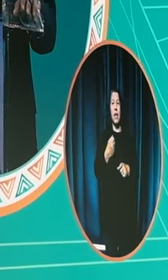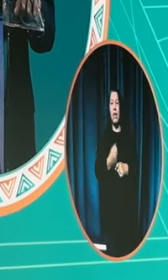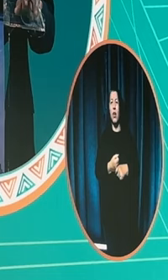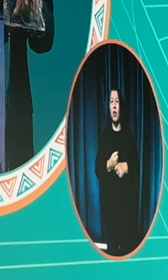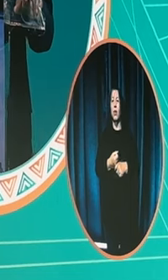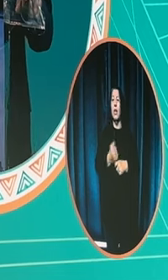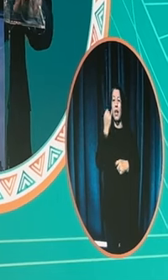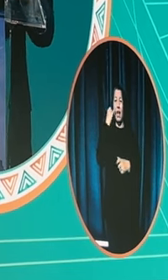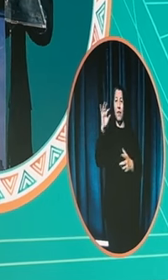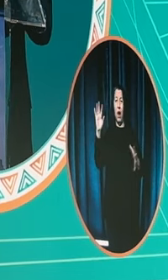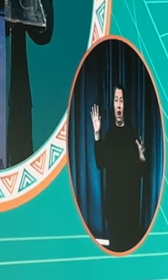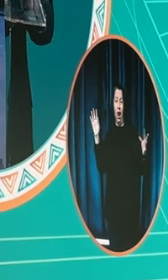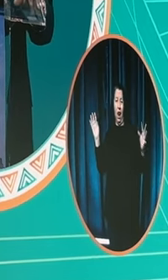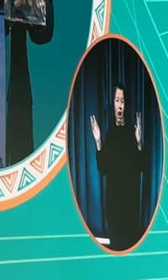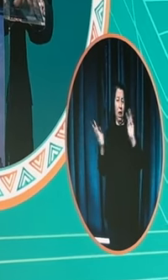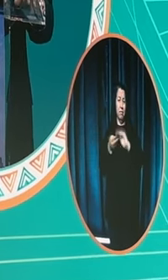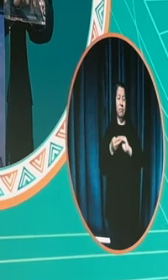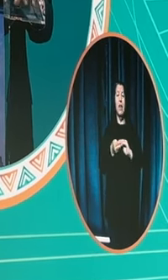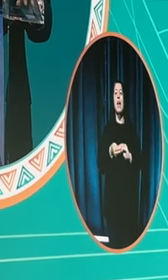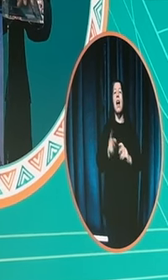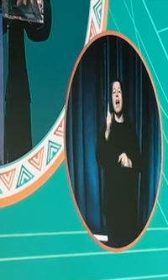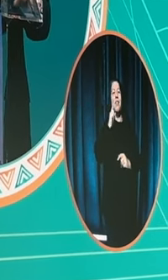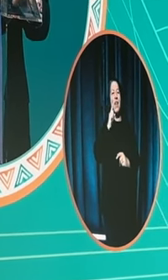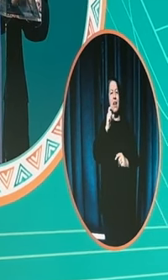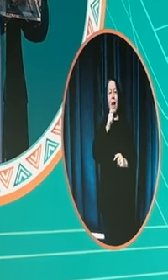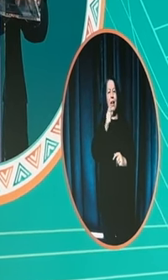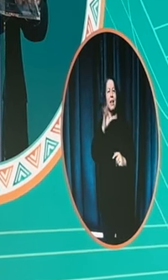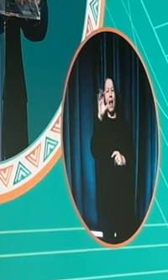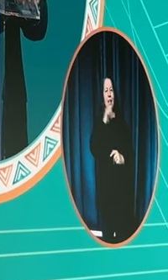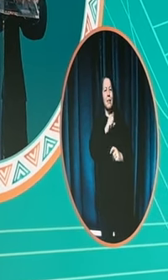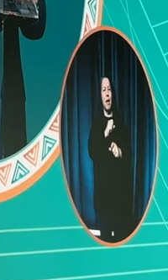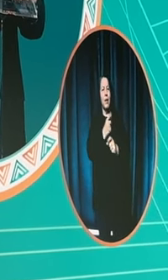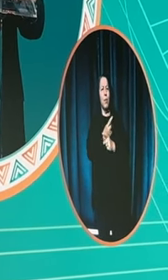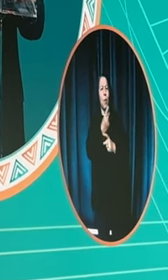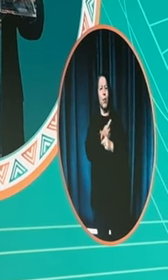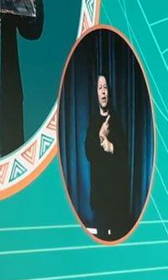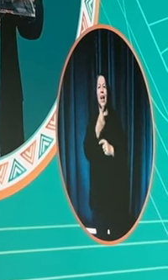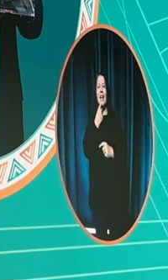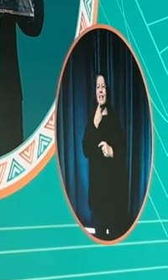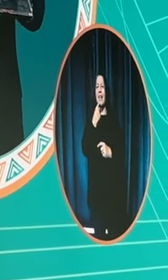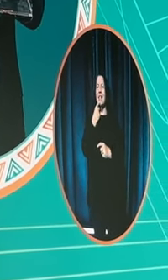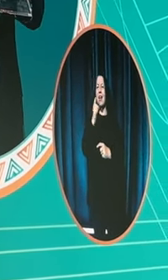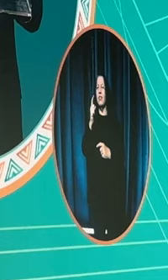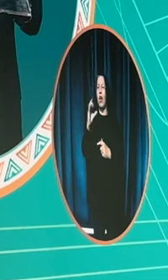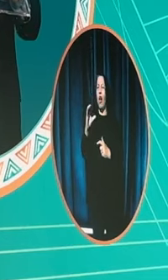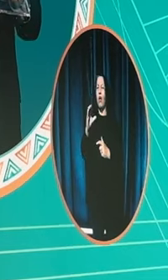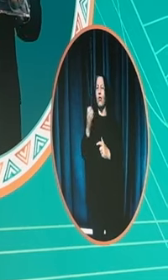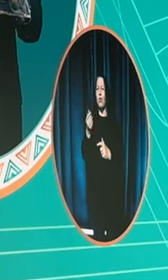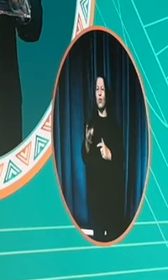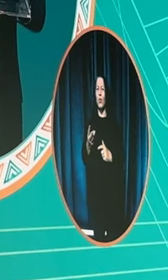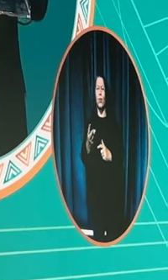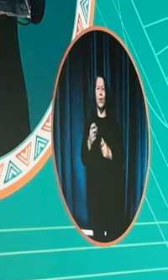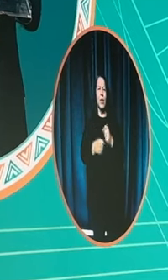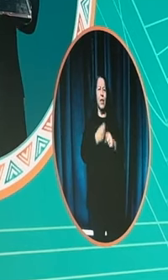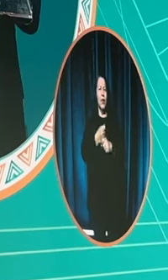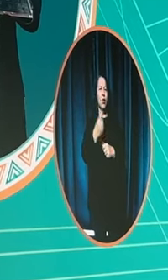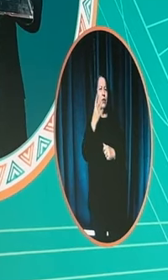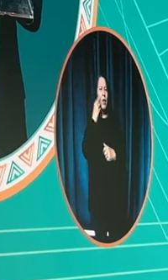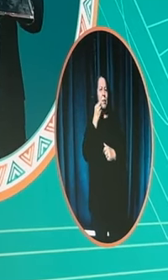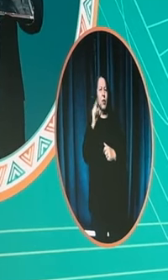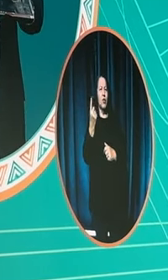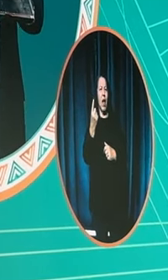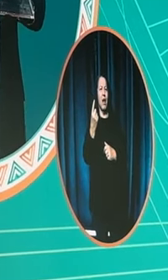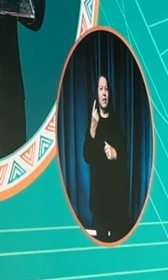think I underestimated that the other day where I said there's hundreds of years of experience amongst our tribal leaders and delegates here, just among